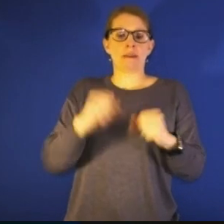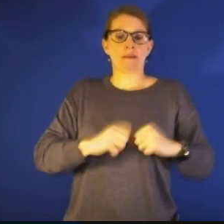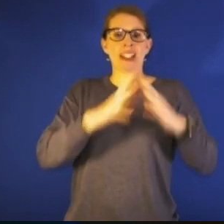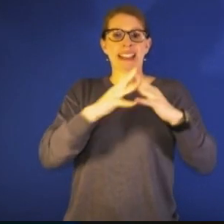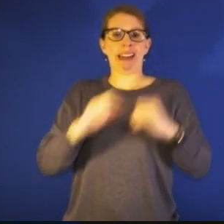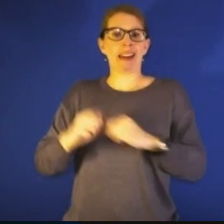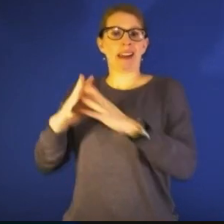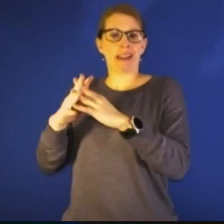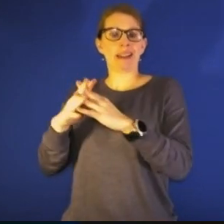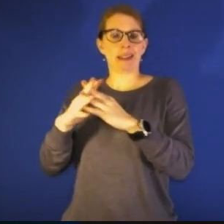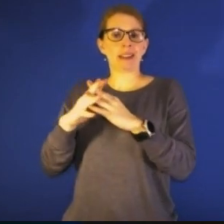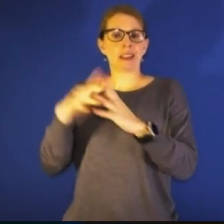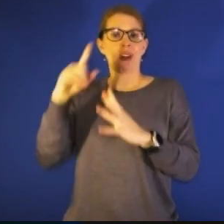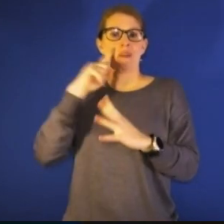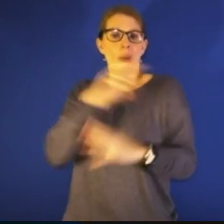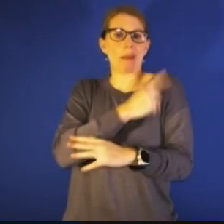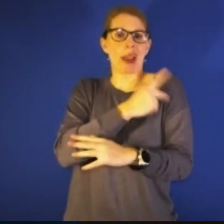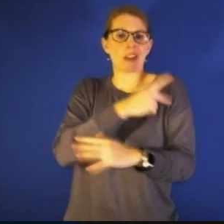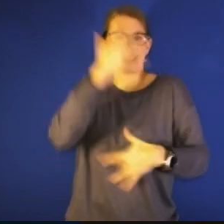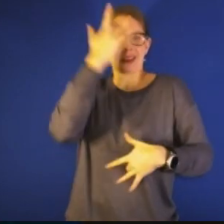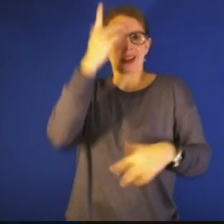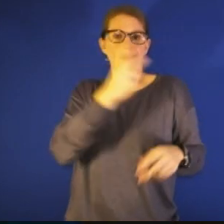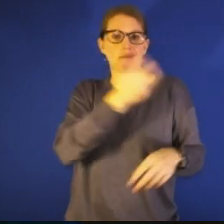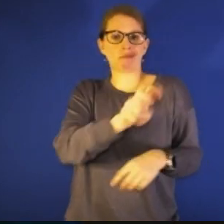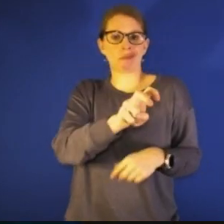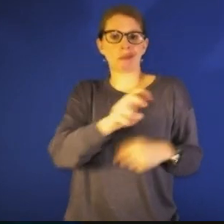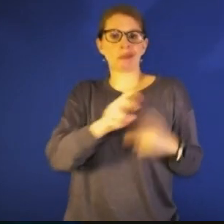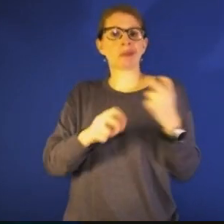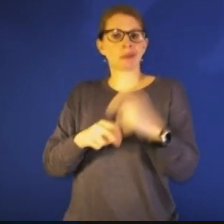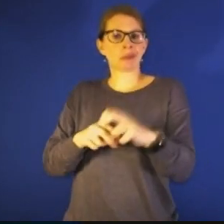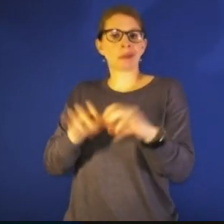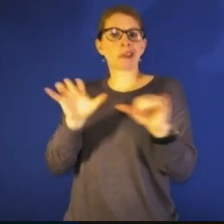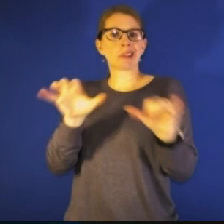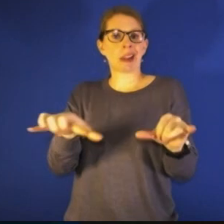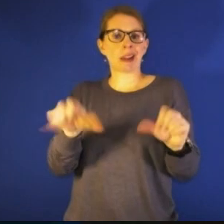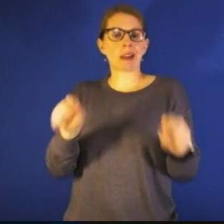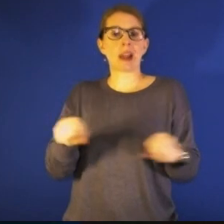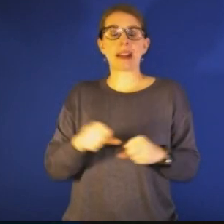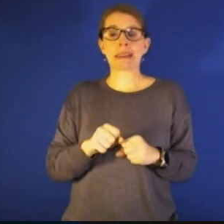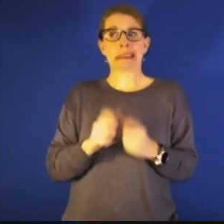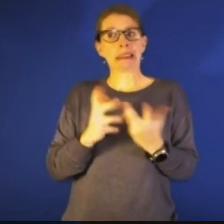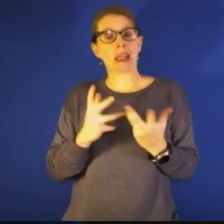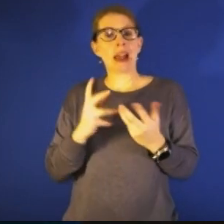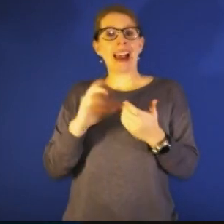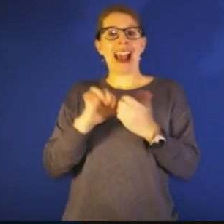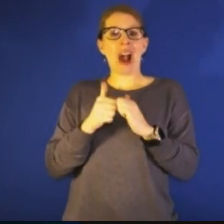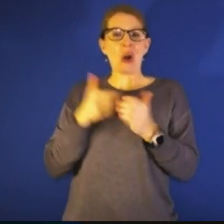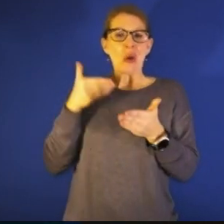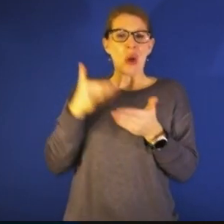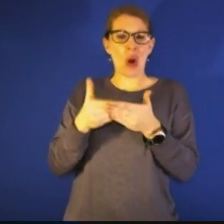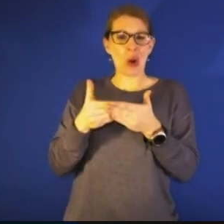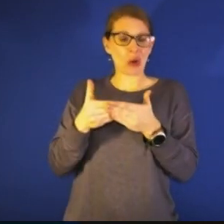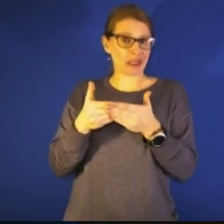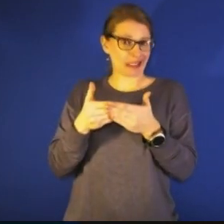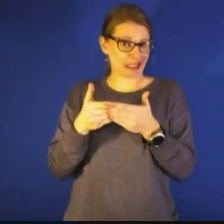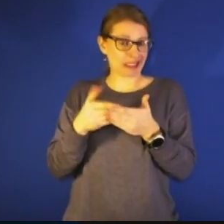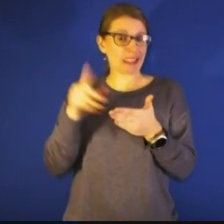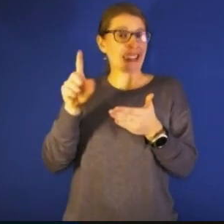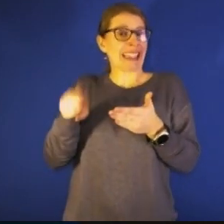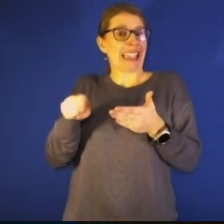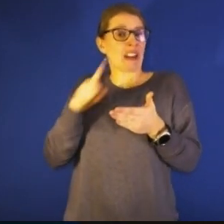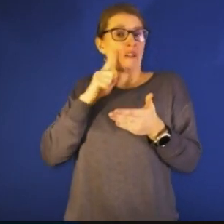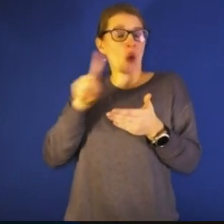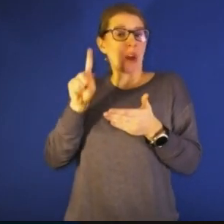just wondering if you can talk about how close we are to needing that sort of assistance or